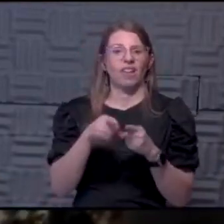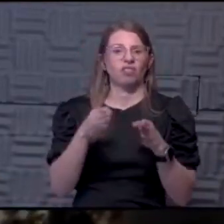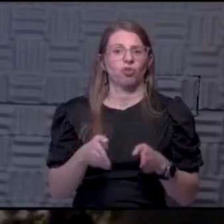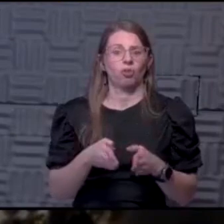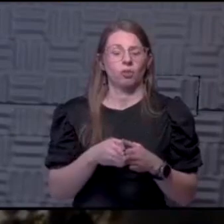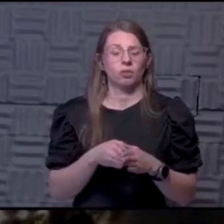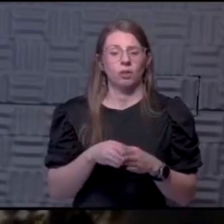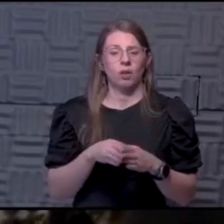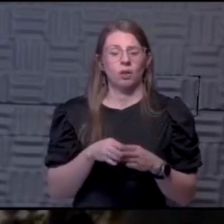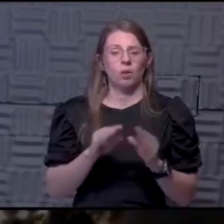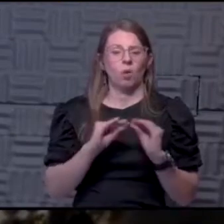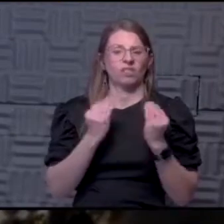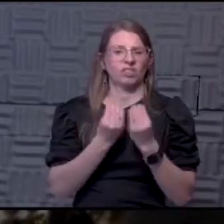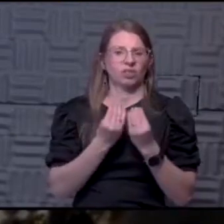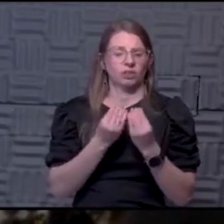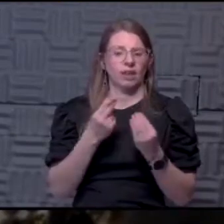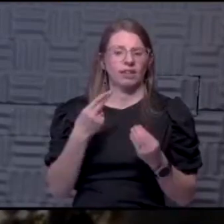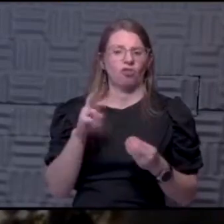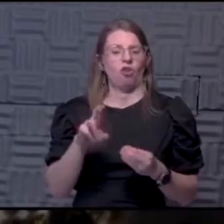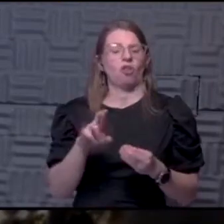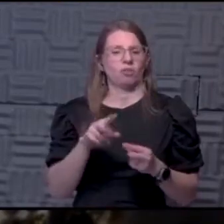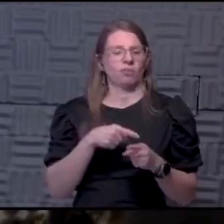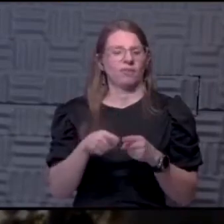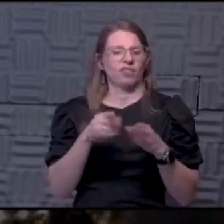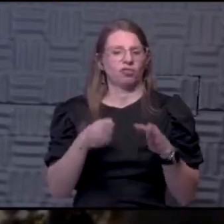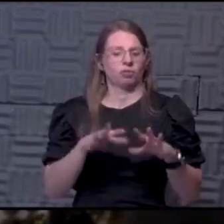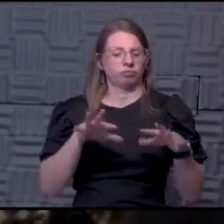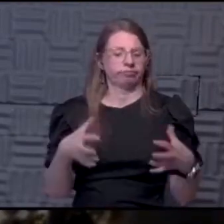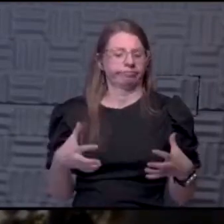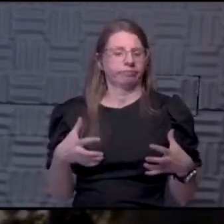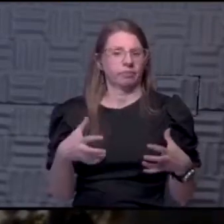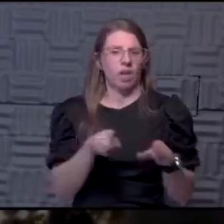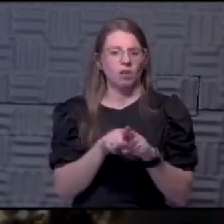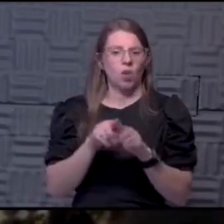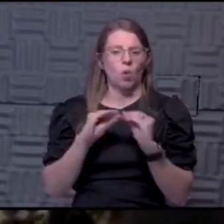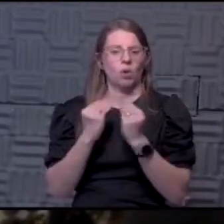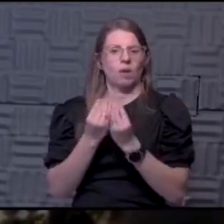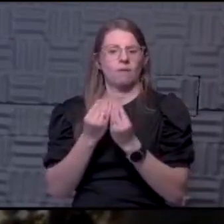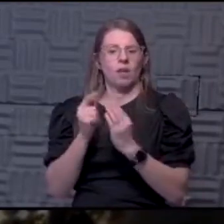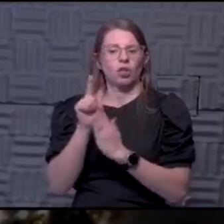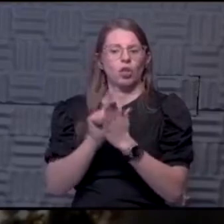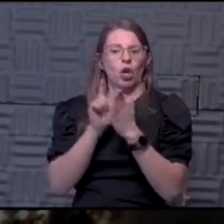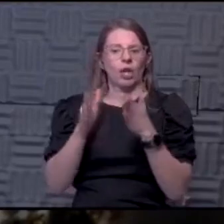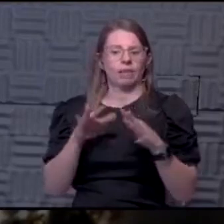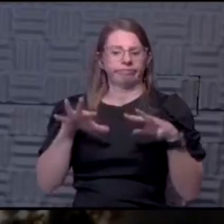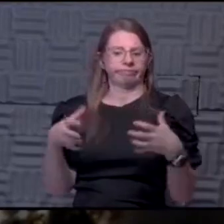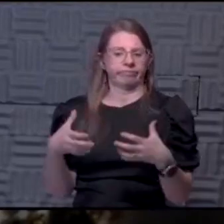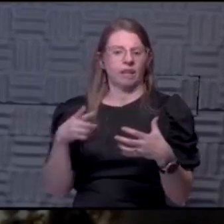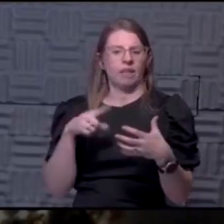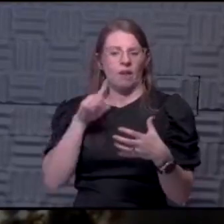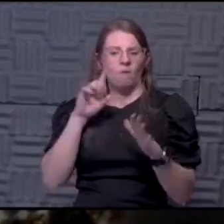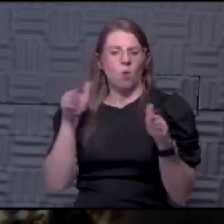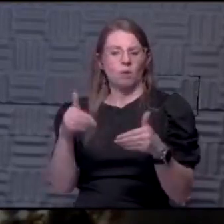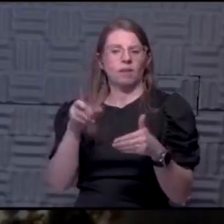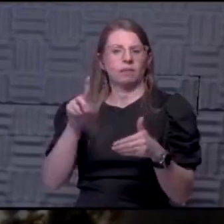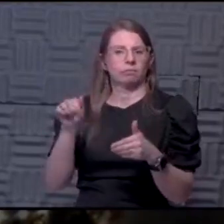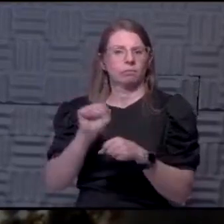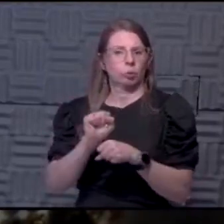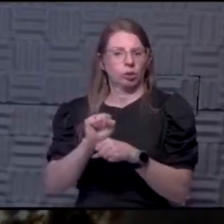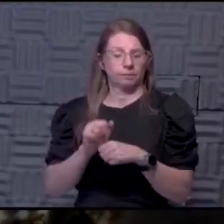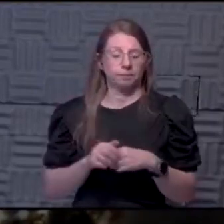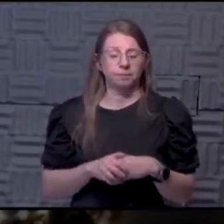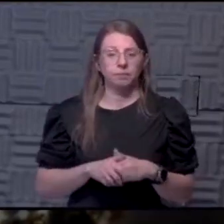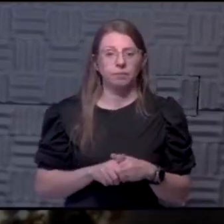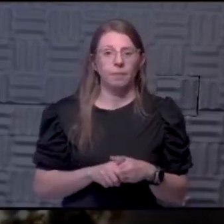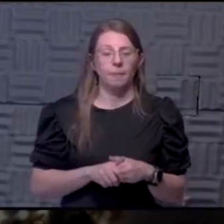an organization of human resources professionals, and also an organization of attorneys who do disability work, and